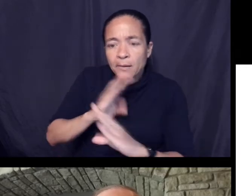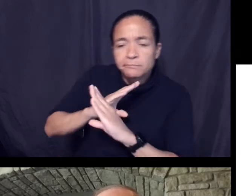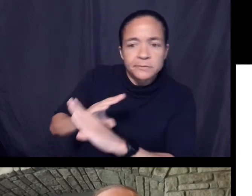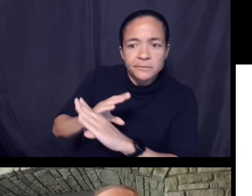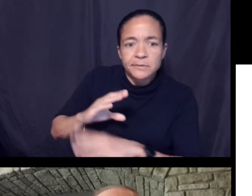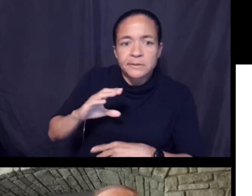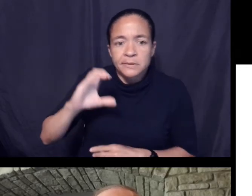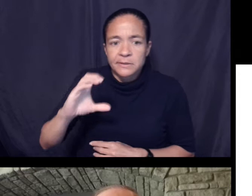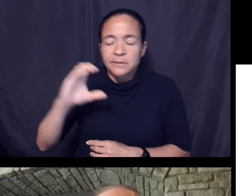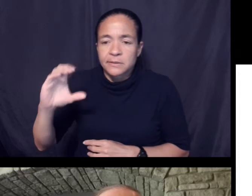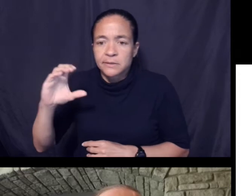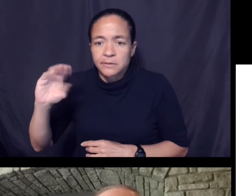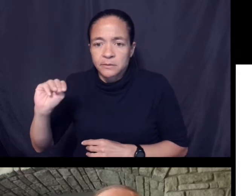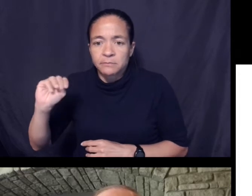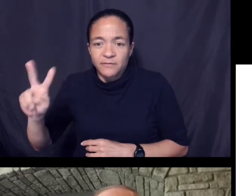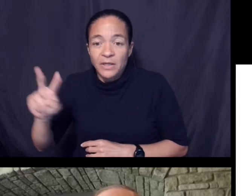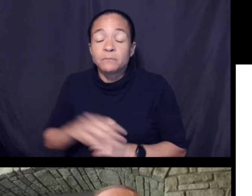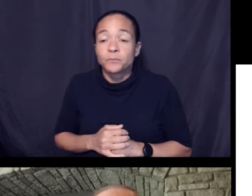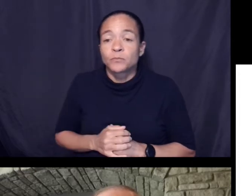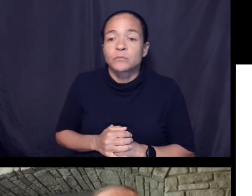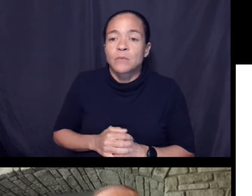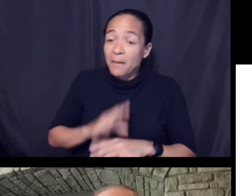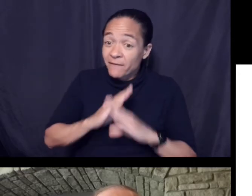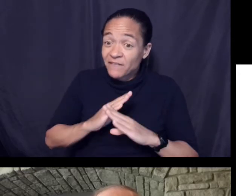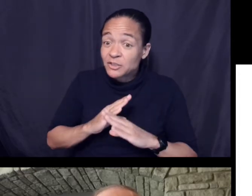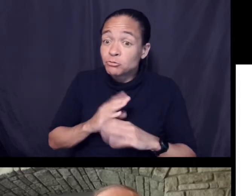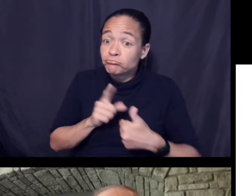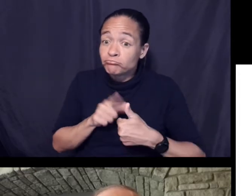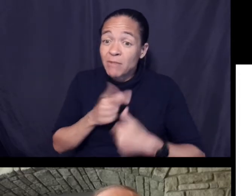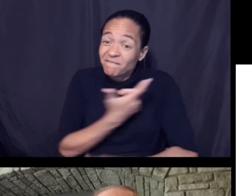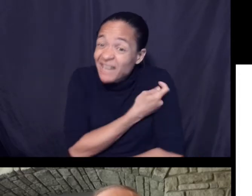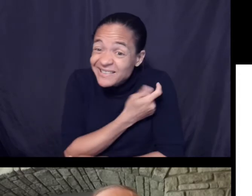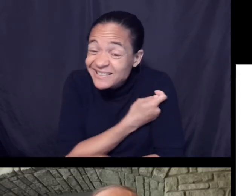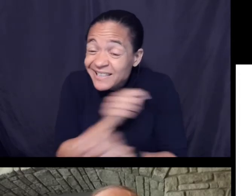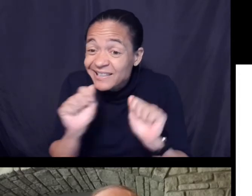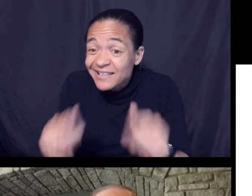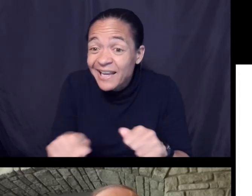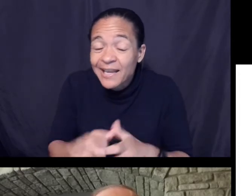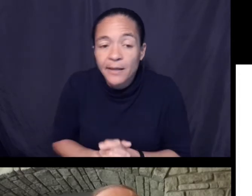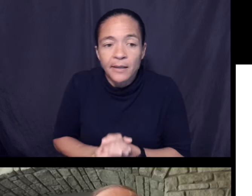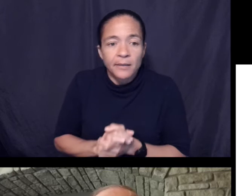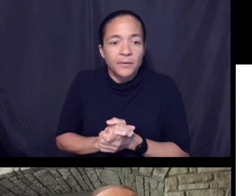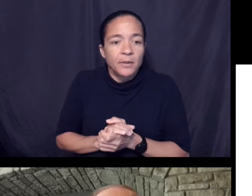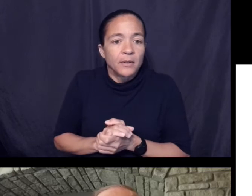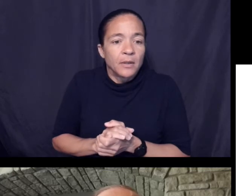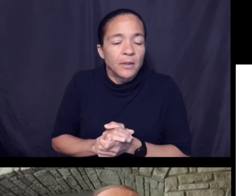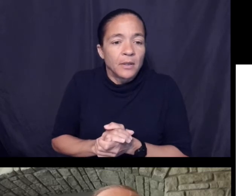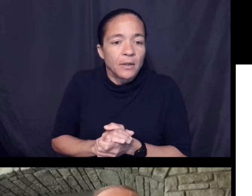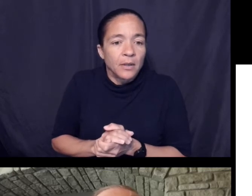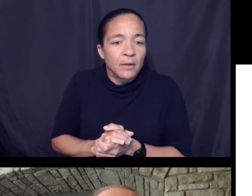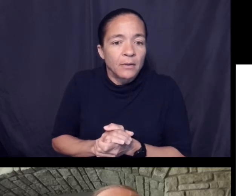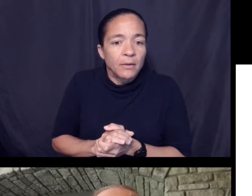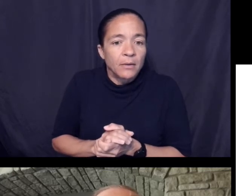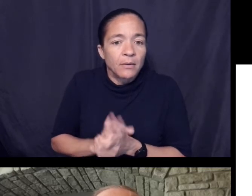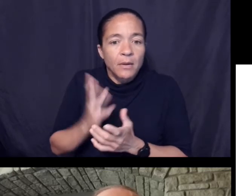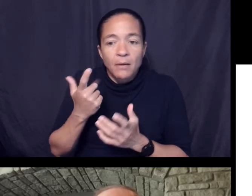congenital CMV. As we've talked about, prevention with vaccines, to clarify the biology and the transmission